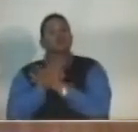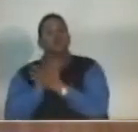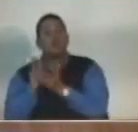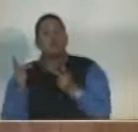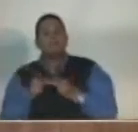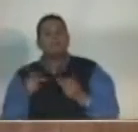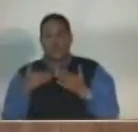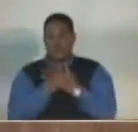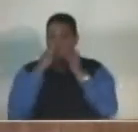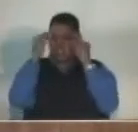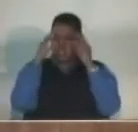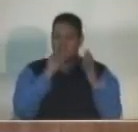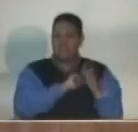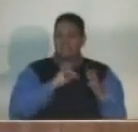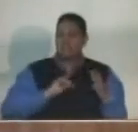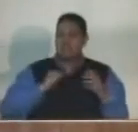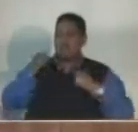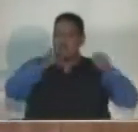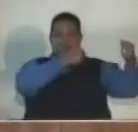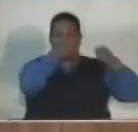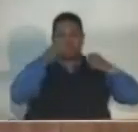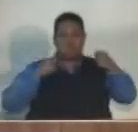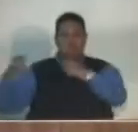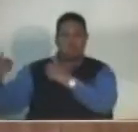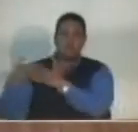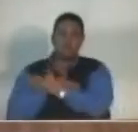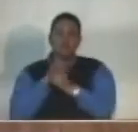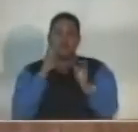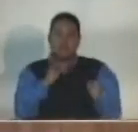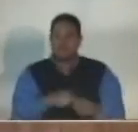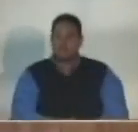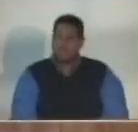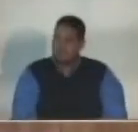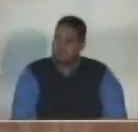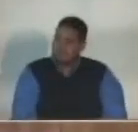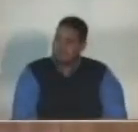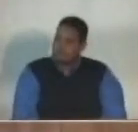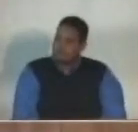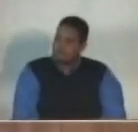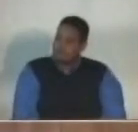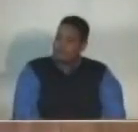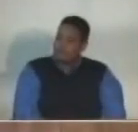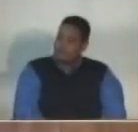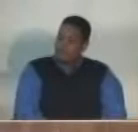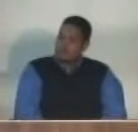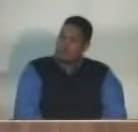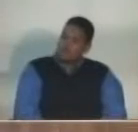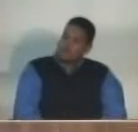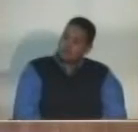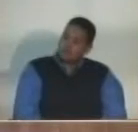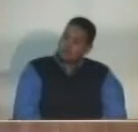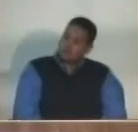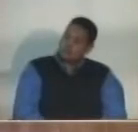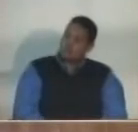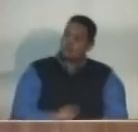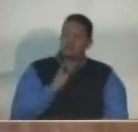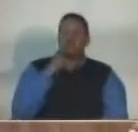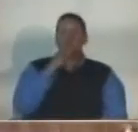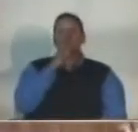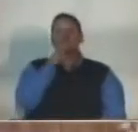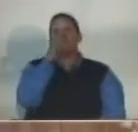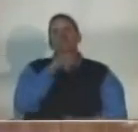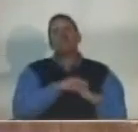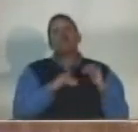and staff to areas of need. Here our present predicament. To be really comfortable, we would